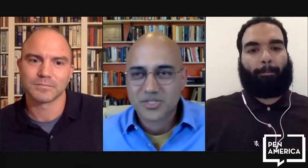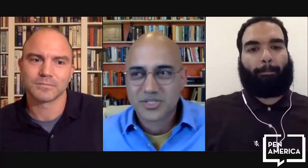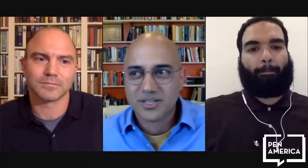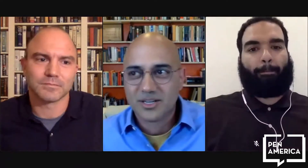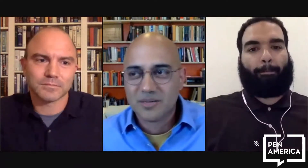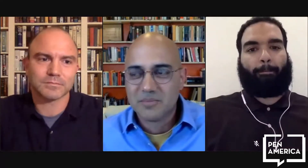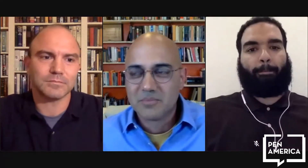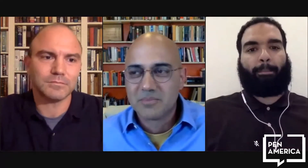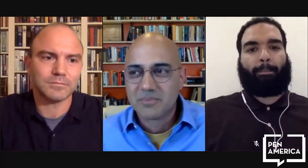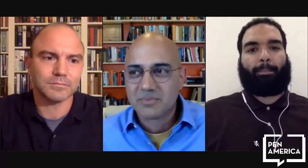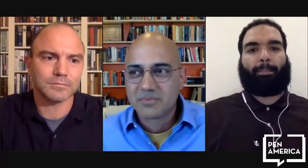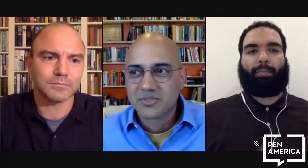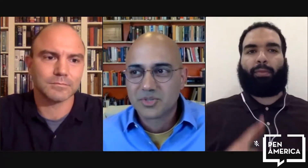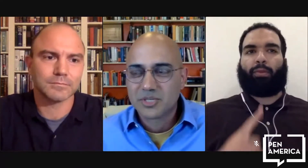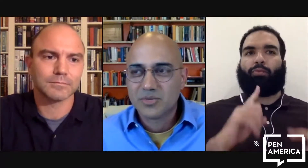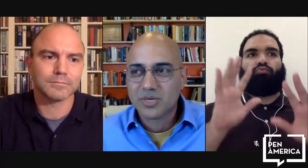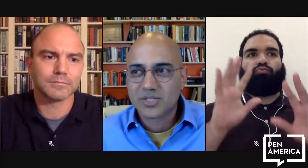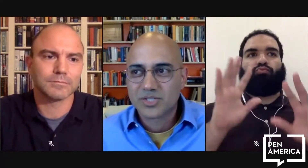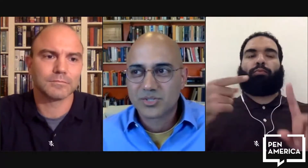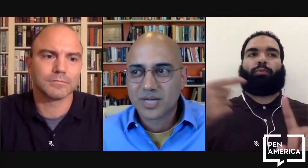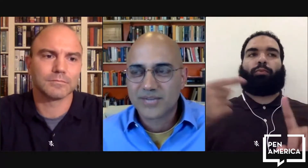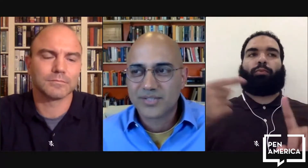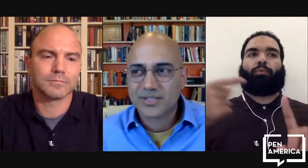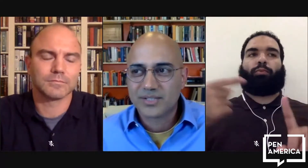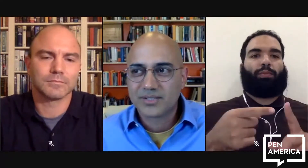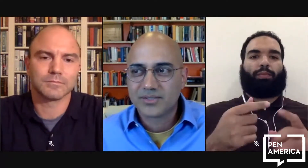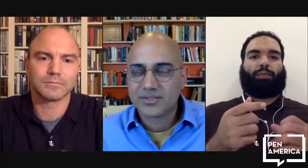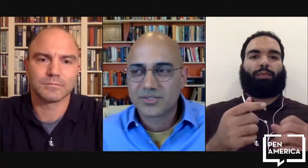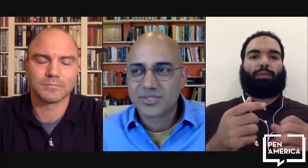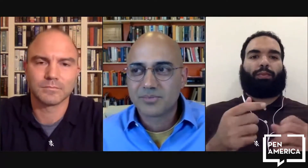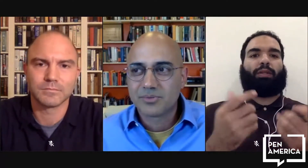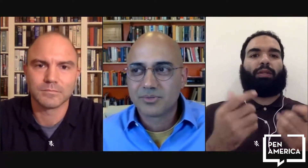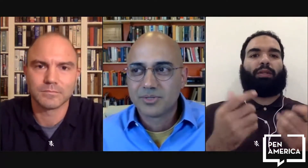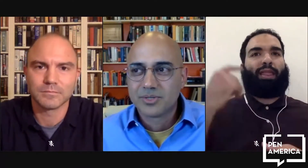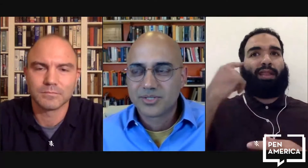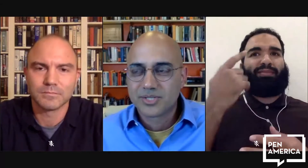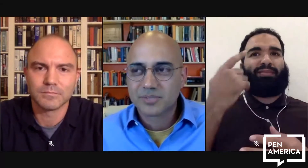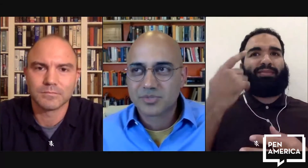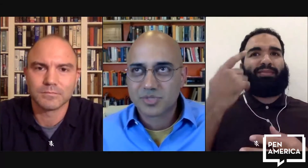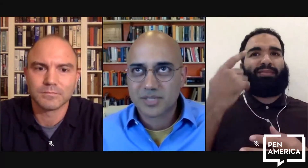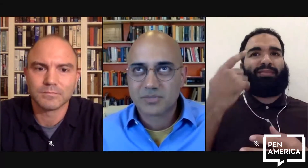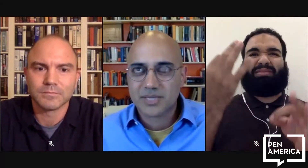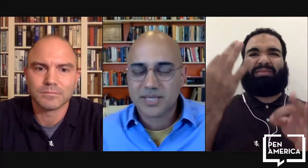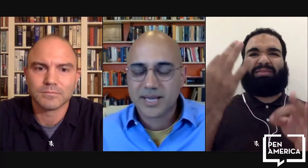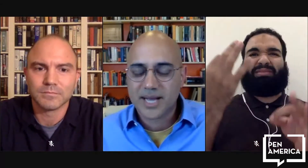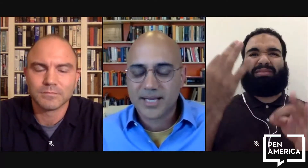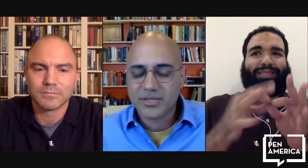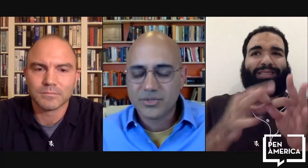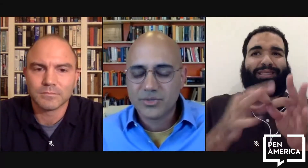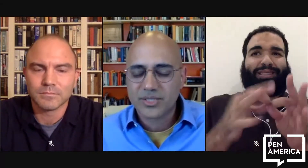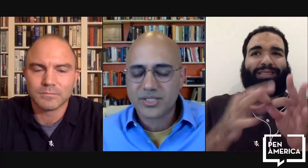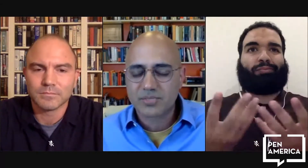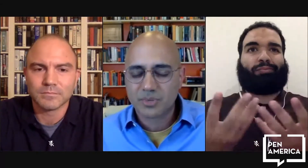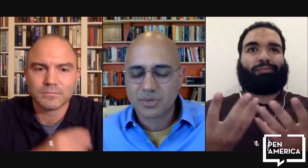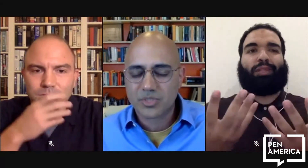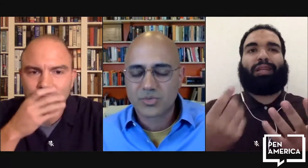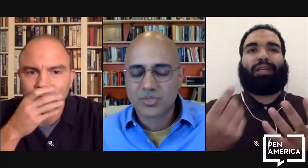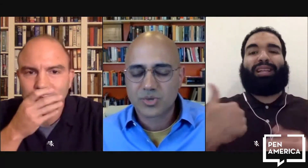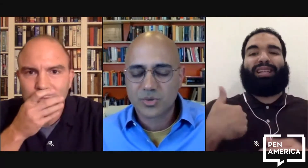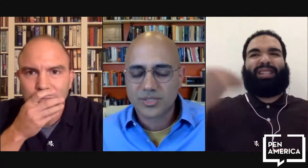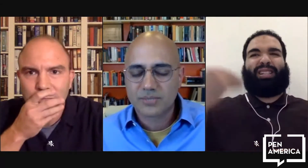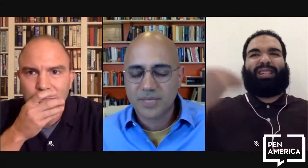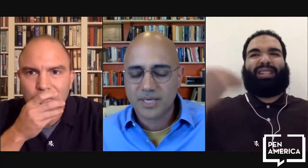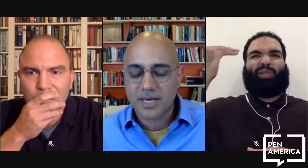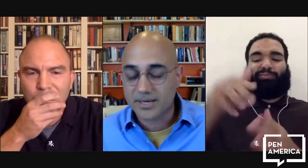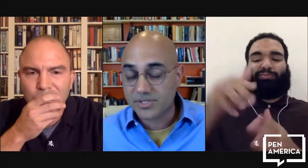Incredible. So many to it. I think that the simplest response would be that I knew that this book, which was